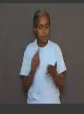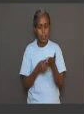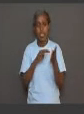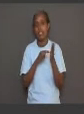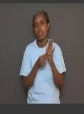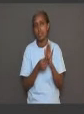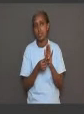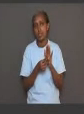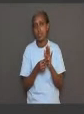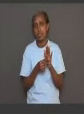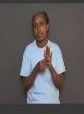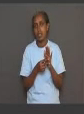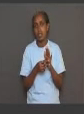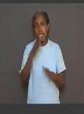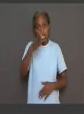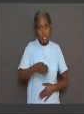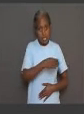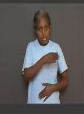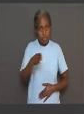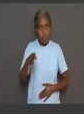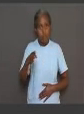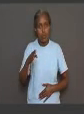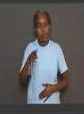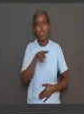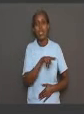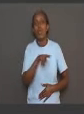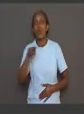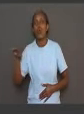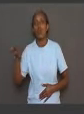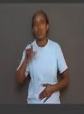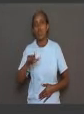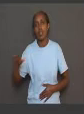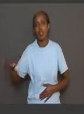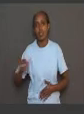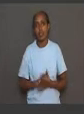means that the graph will be a horizontal line.